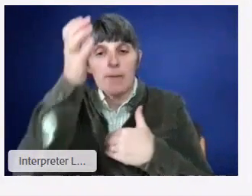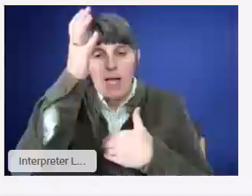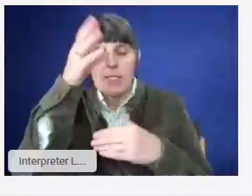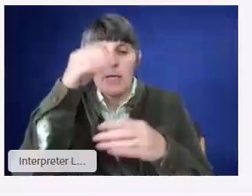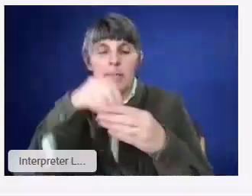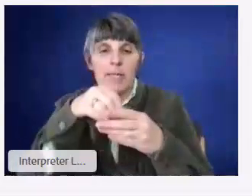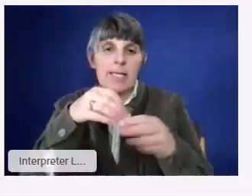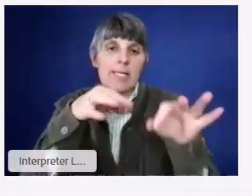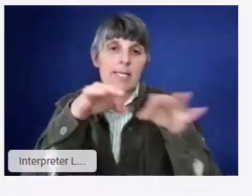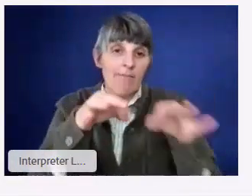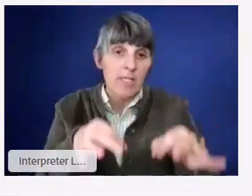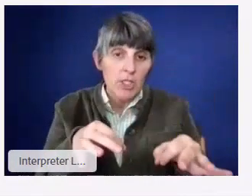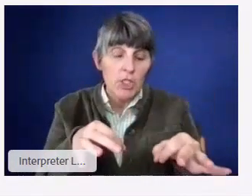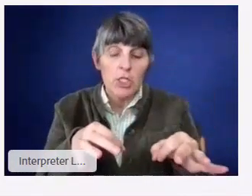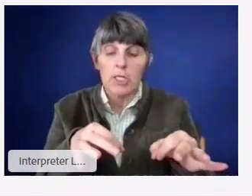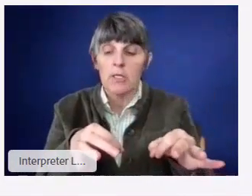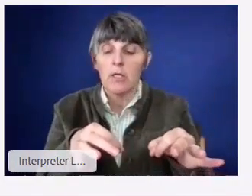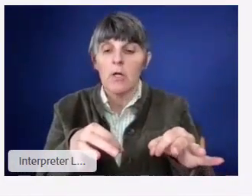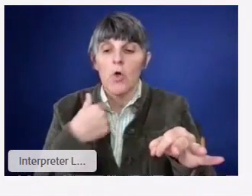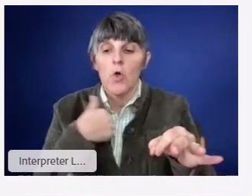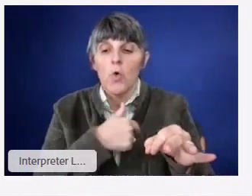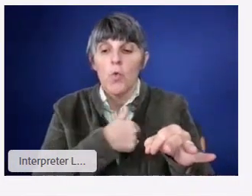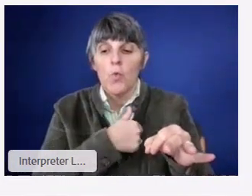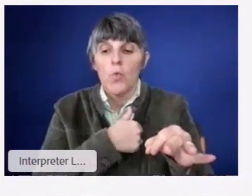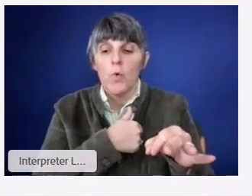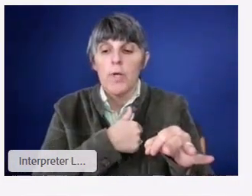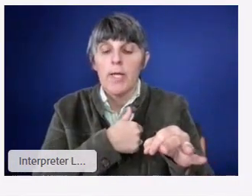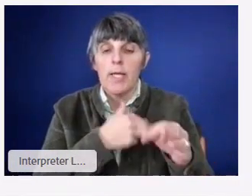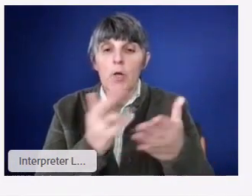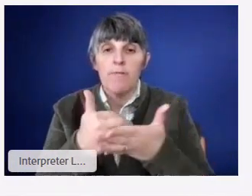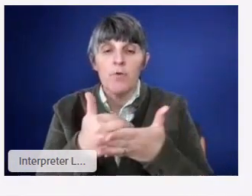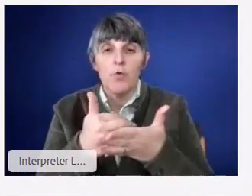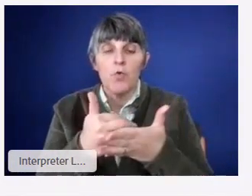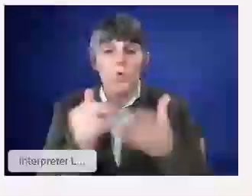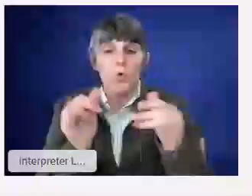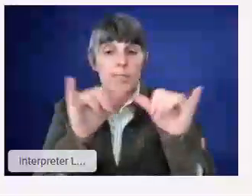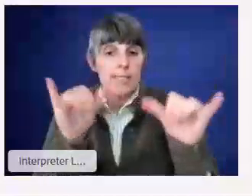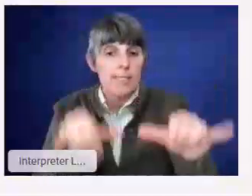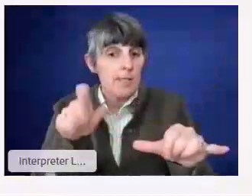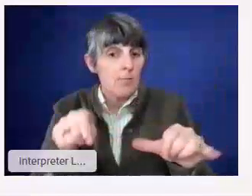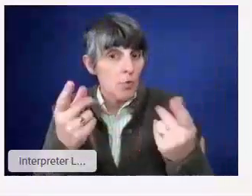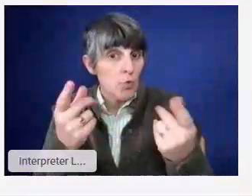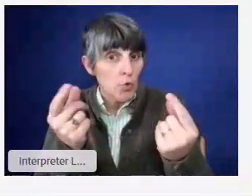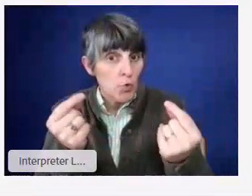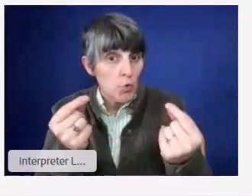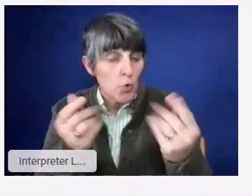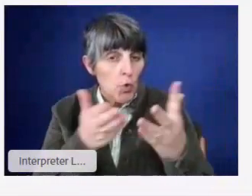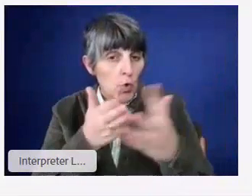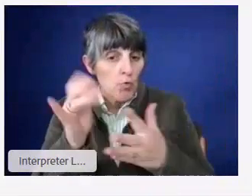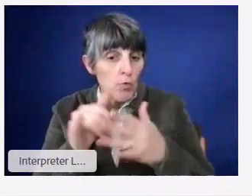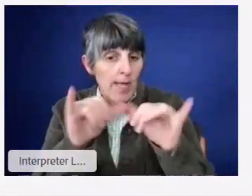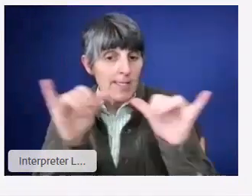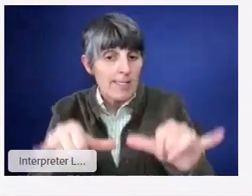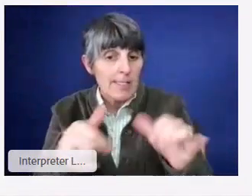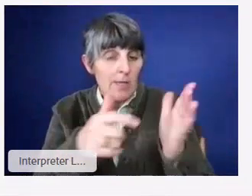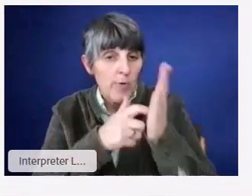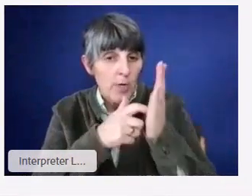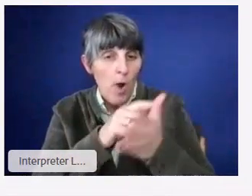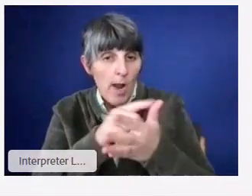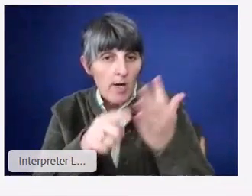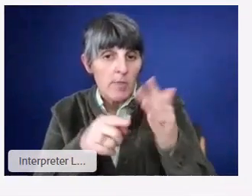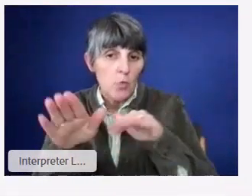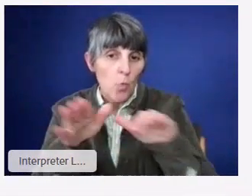definition. We review what the system should do through that system requirements